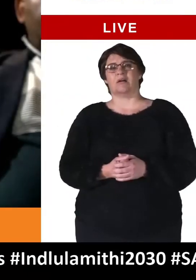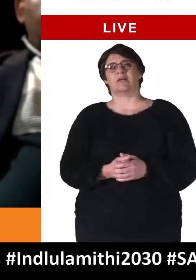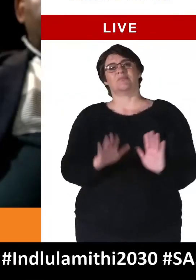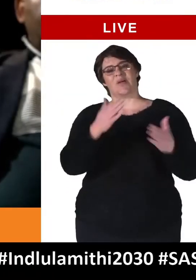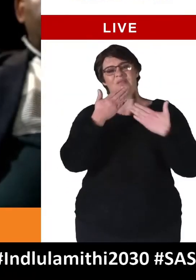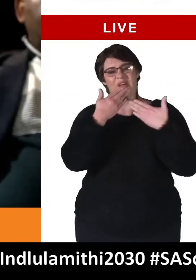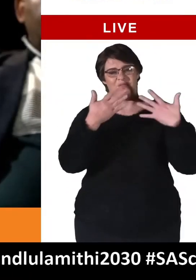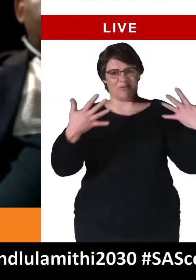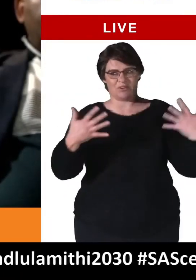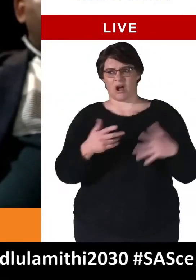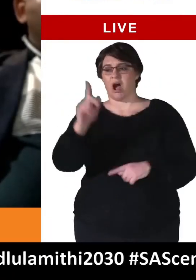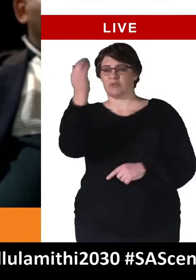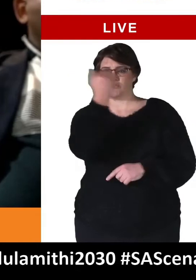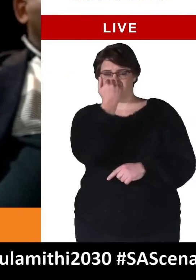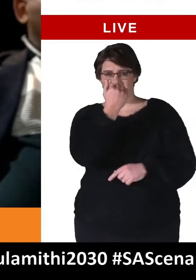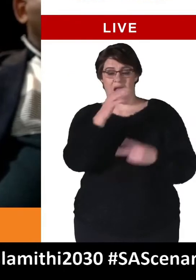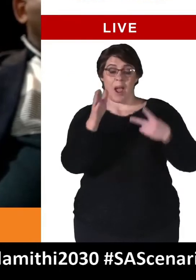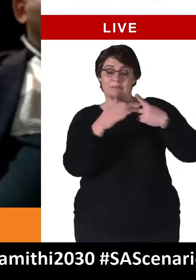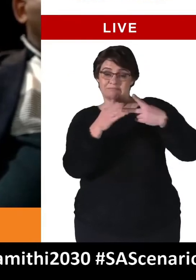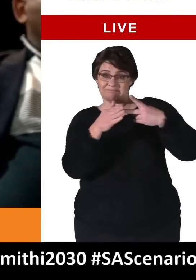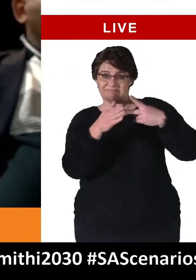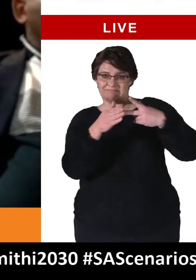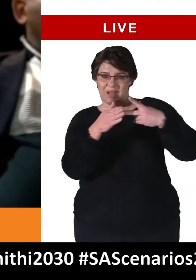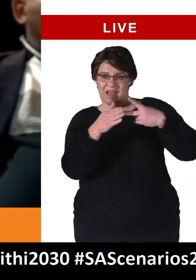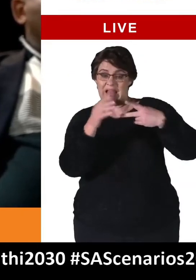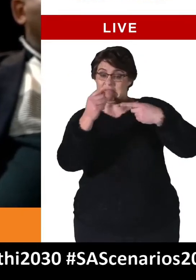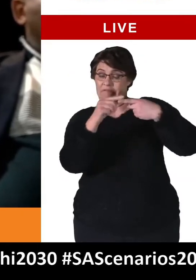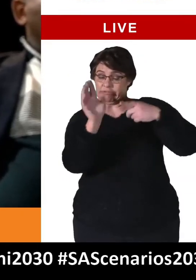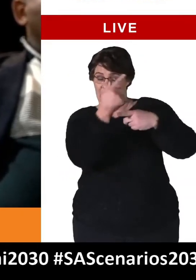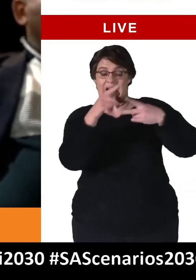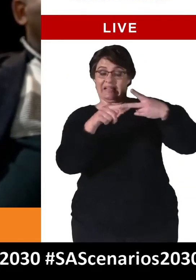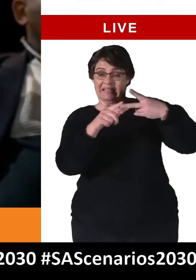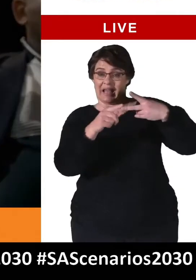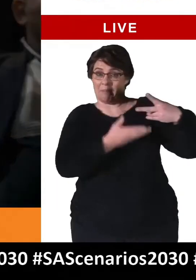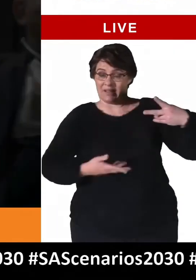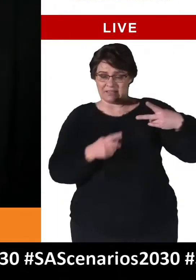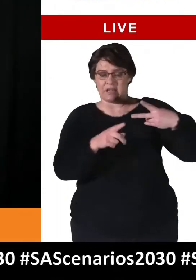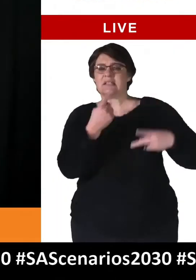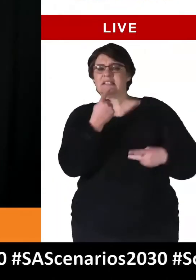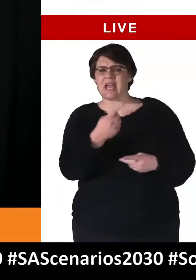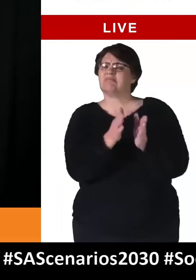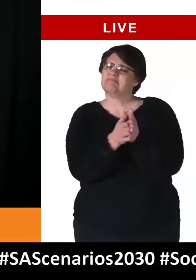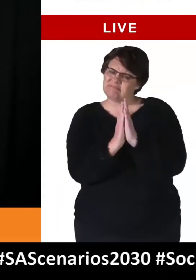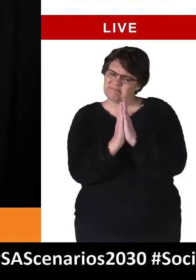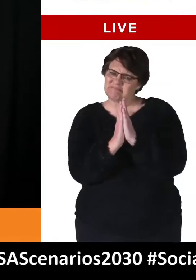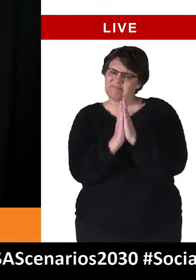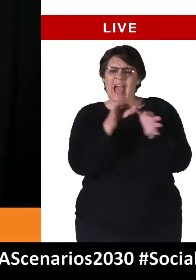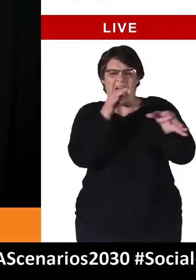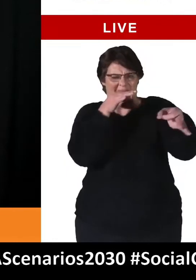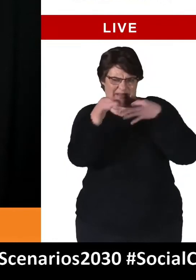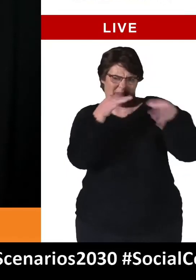Thank you very much for that question. Sorry, there's Yes. also another part to this question. Yes. It says, please